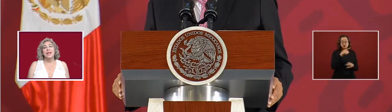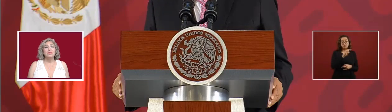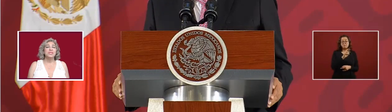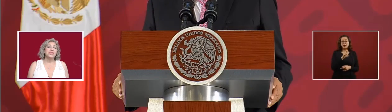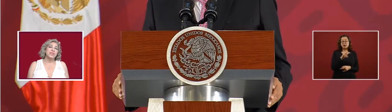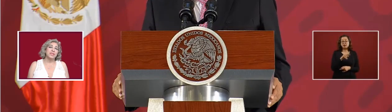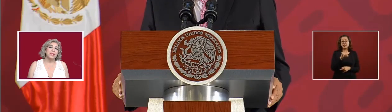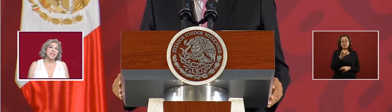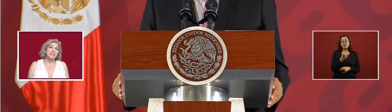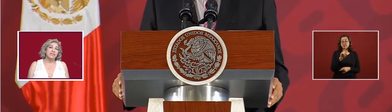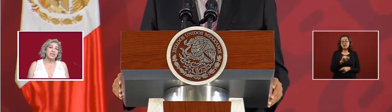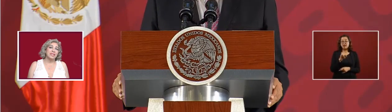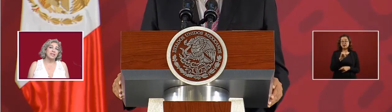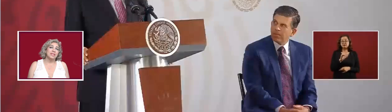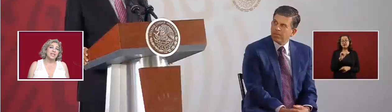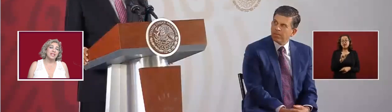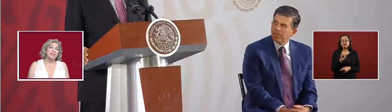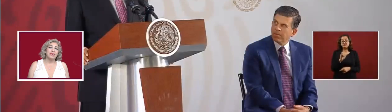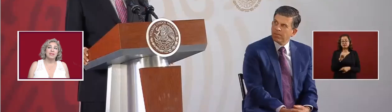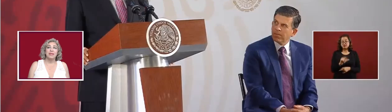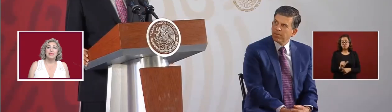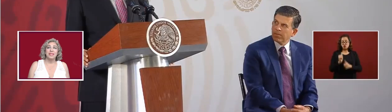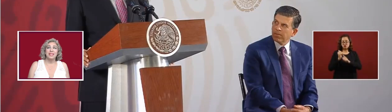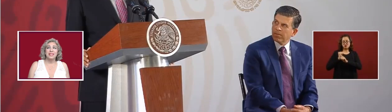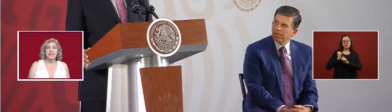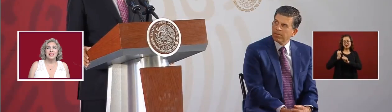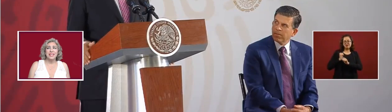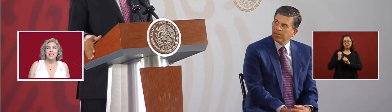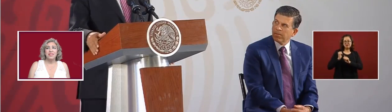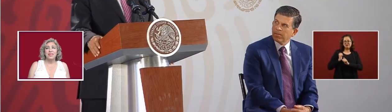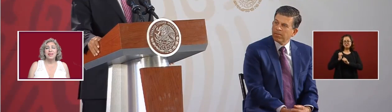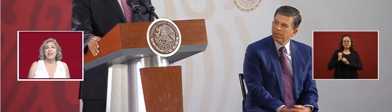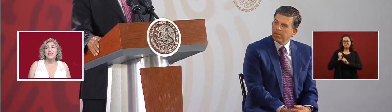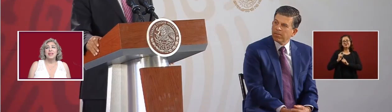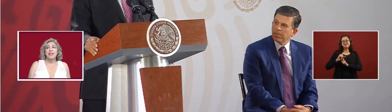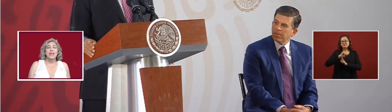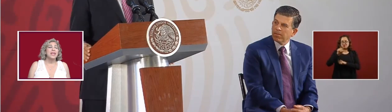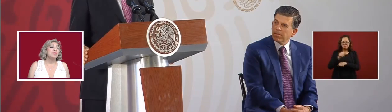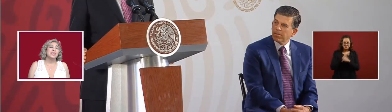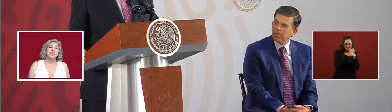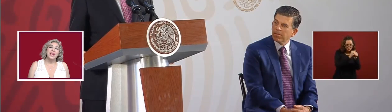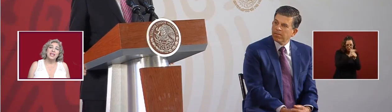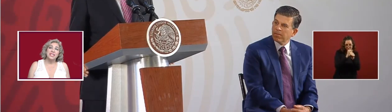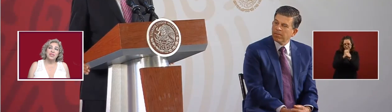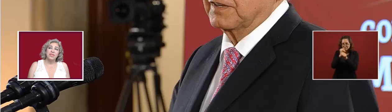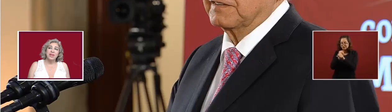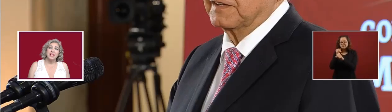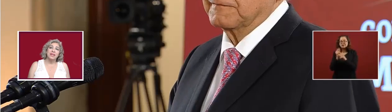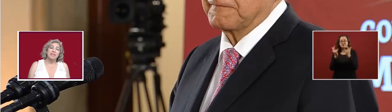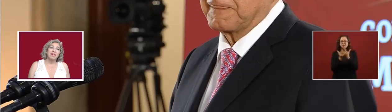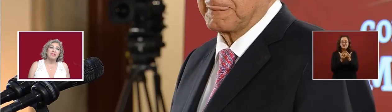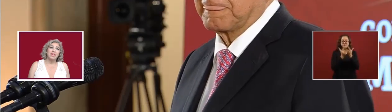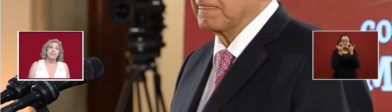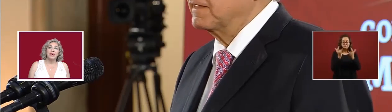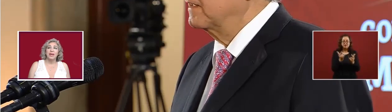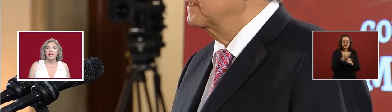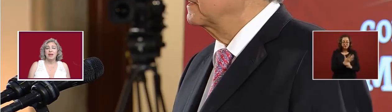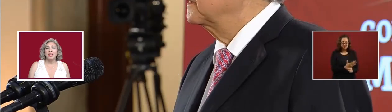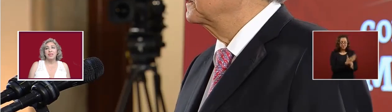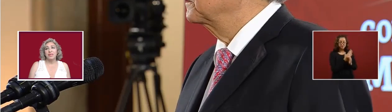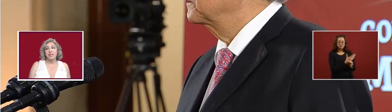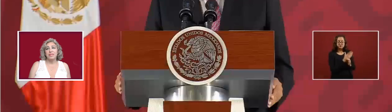was during the days of the 10th Castillo he was a great historian of